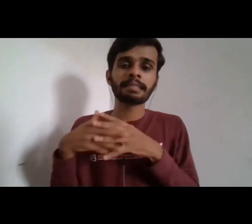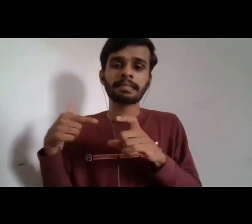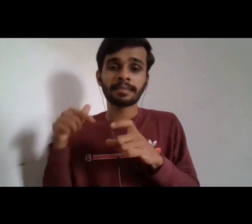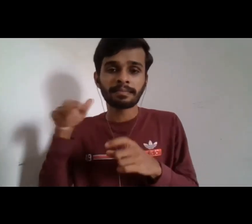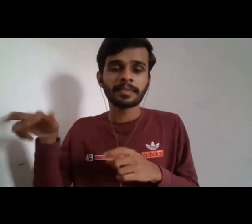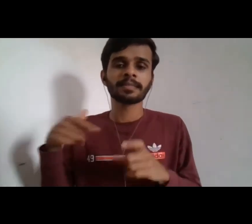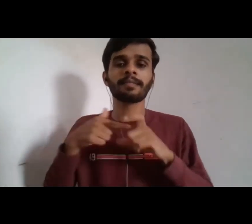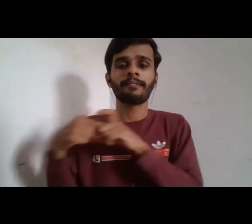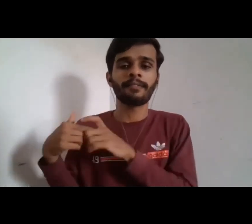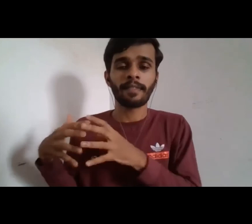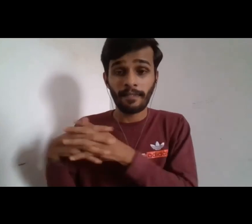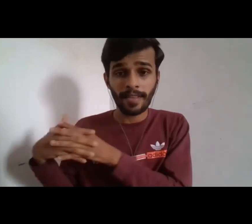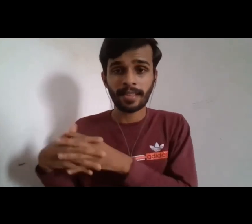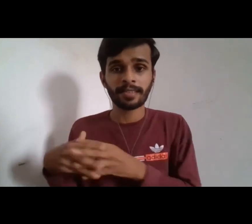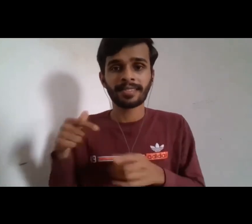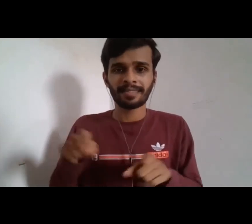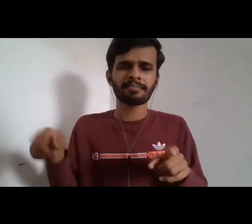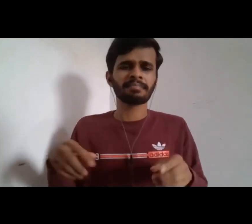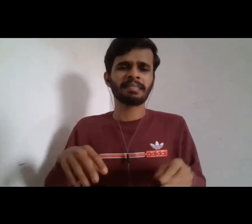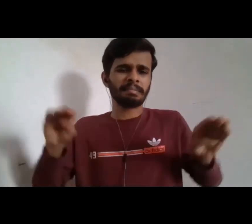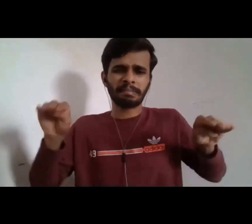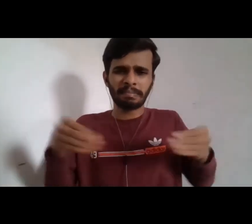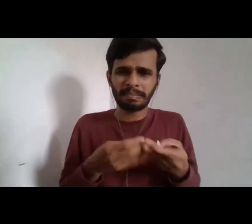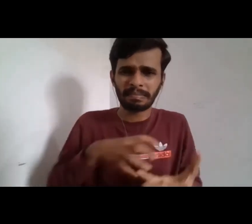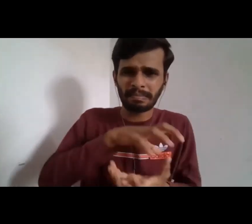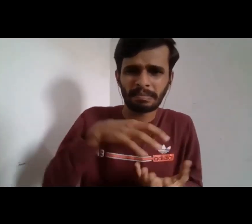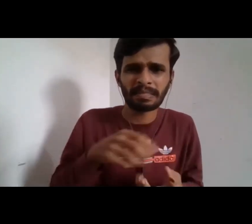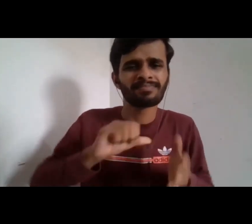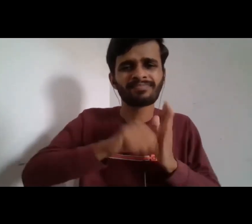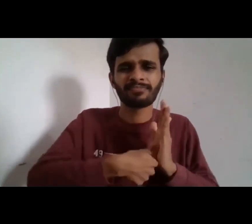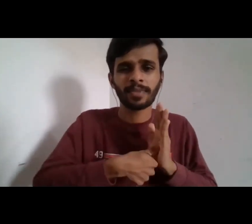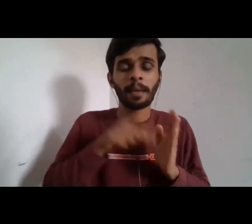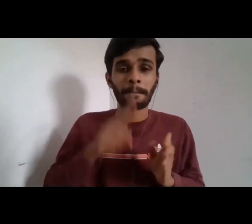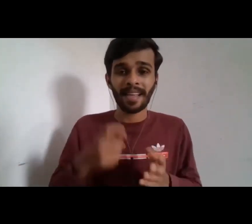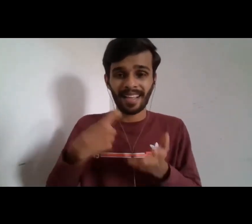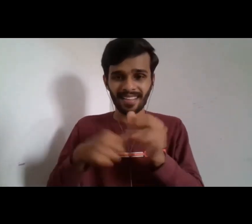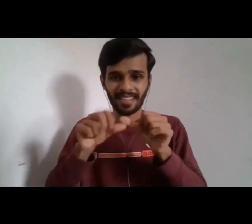twain shall meet. Ravi Shankar, on the other hand, proved that music